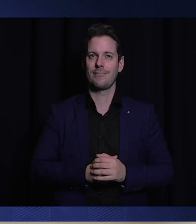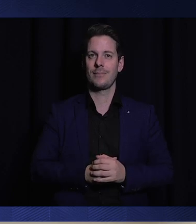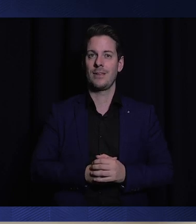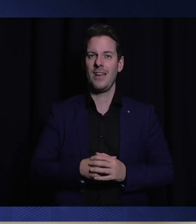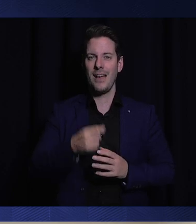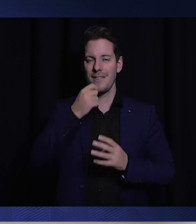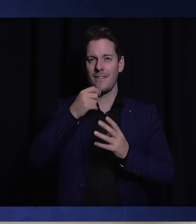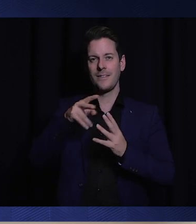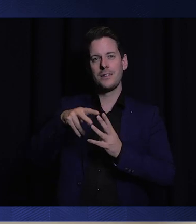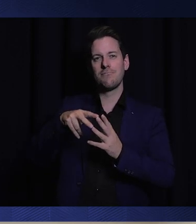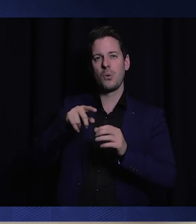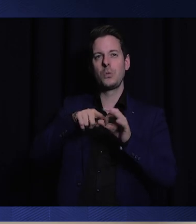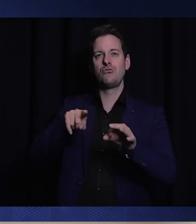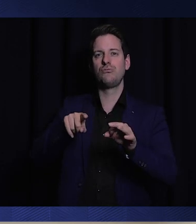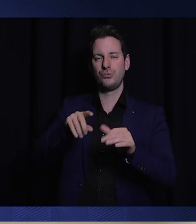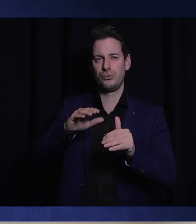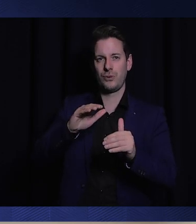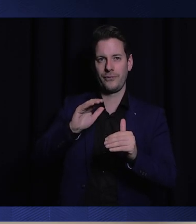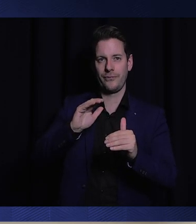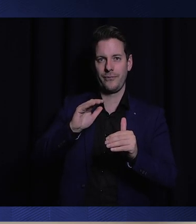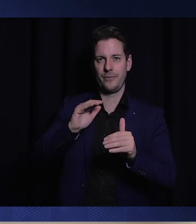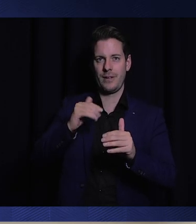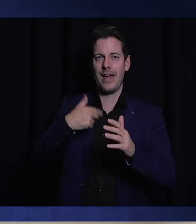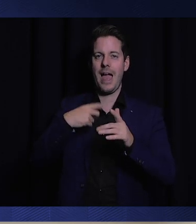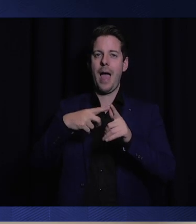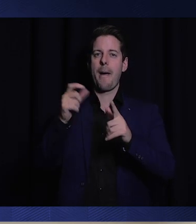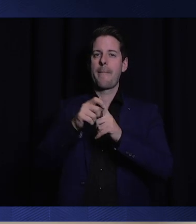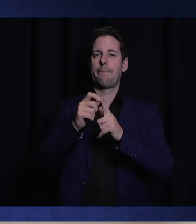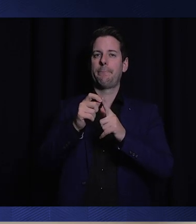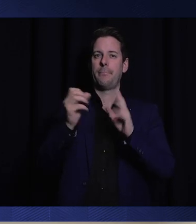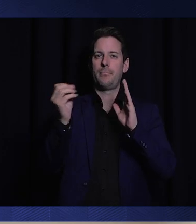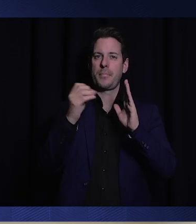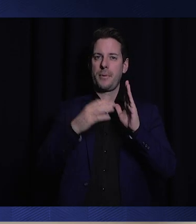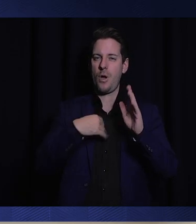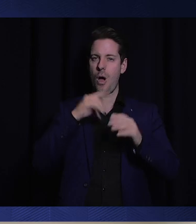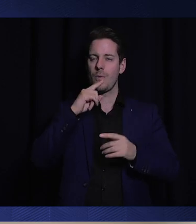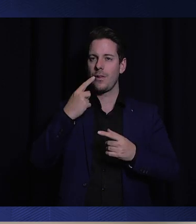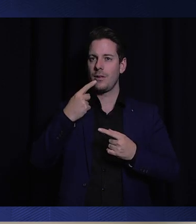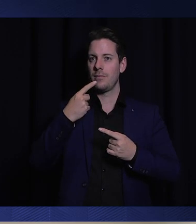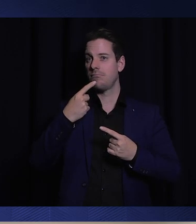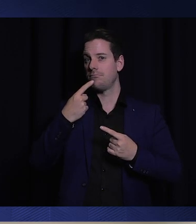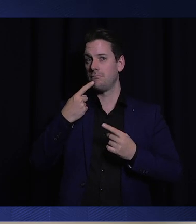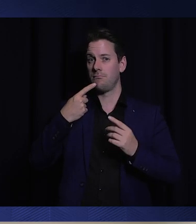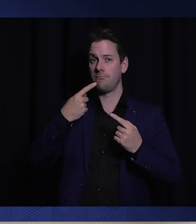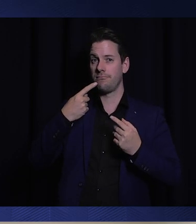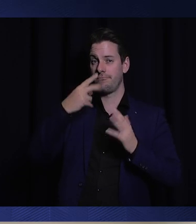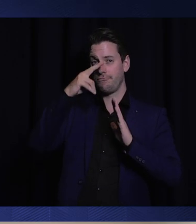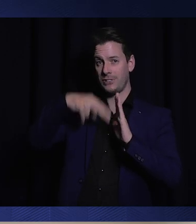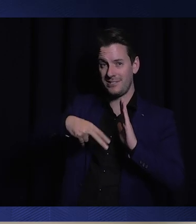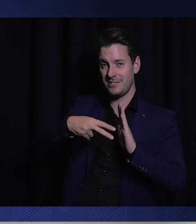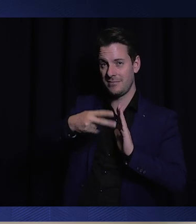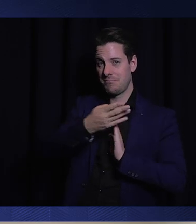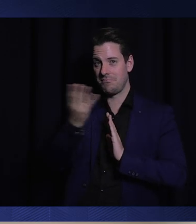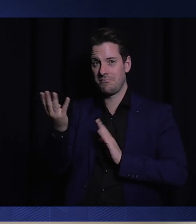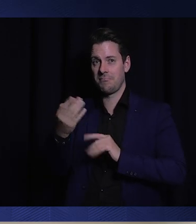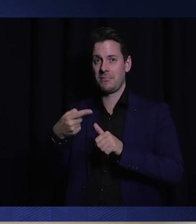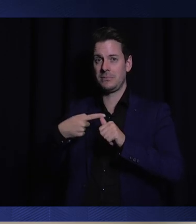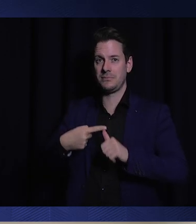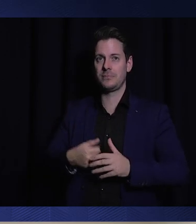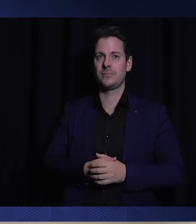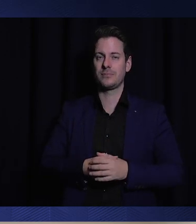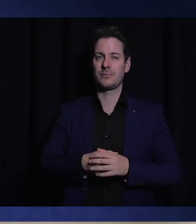And we saw the range of scales as shown by Dr. Liu in terms of its implementation, from an allotment scale of rain gardens